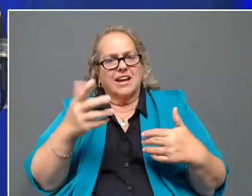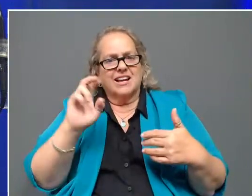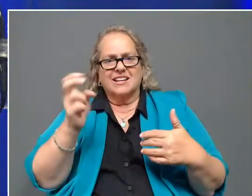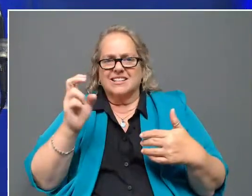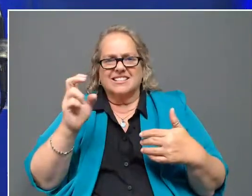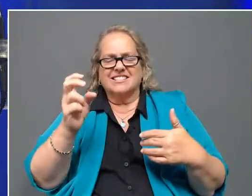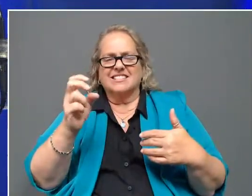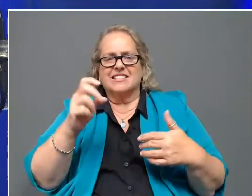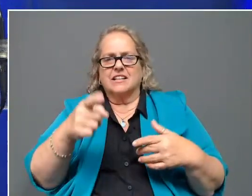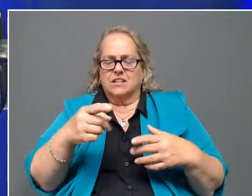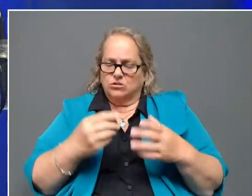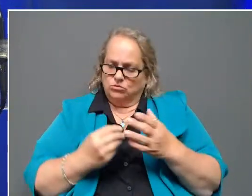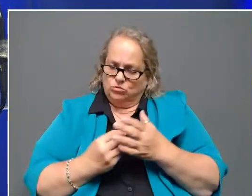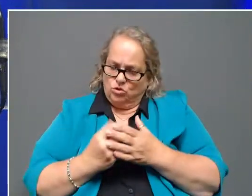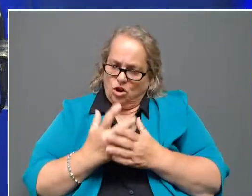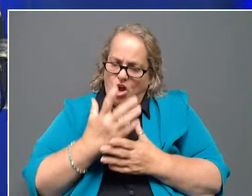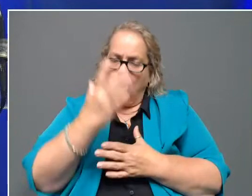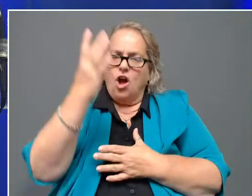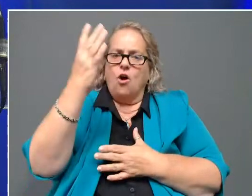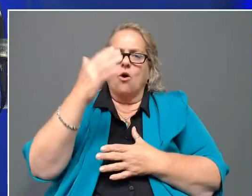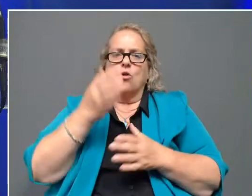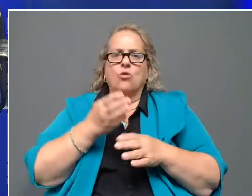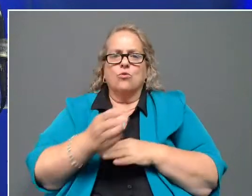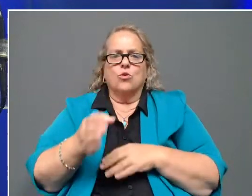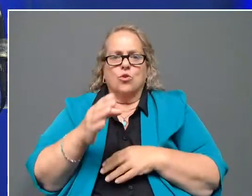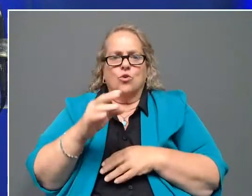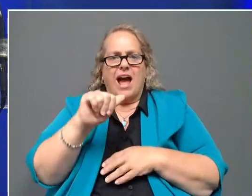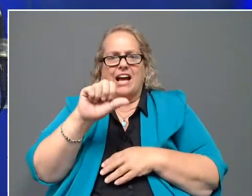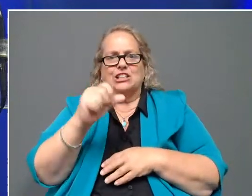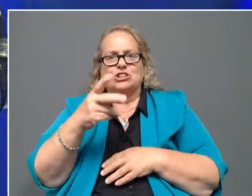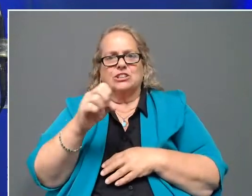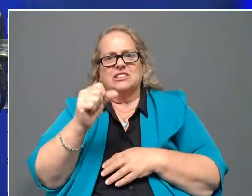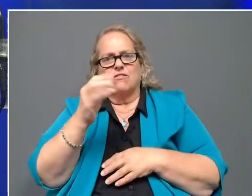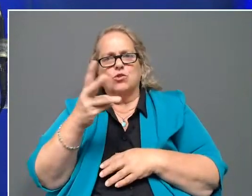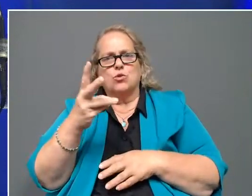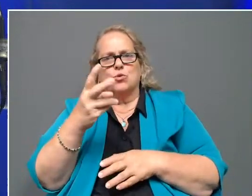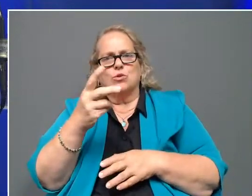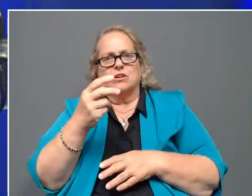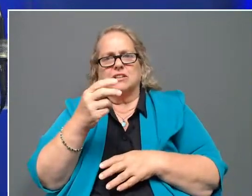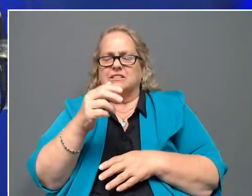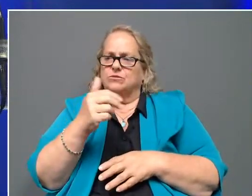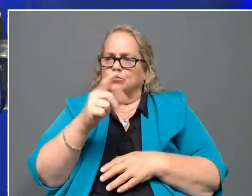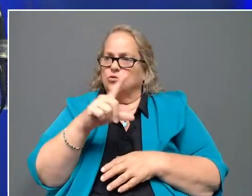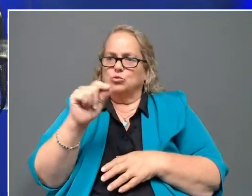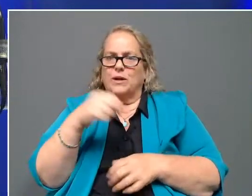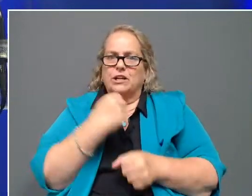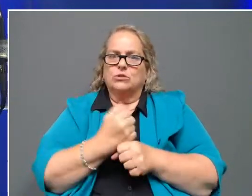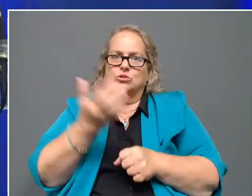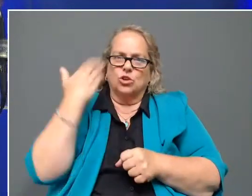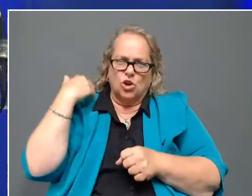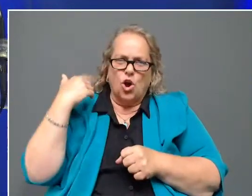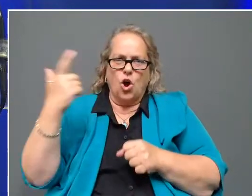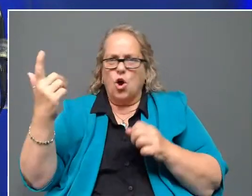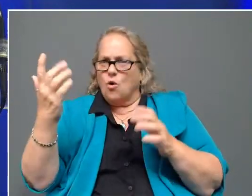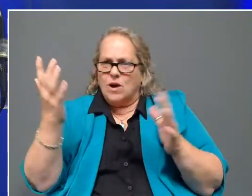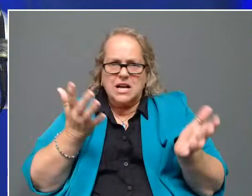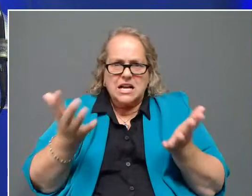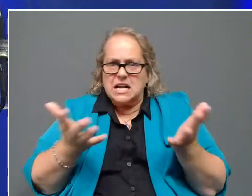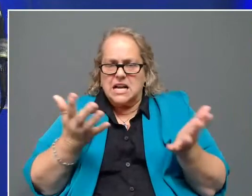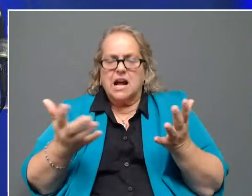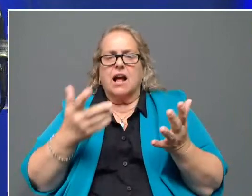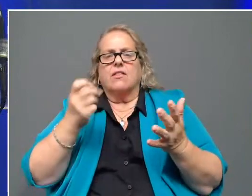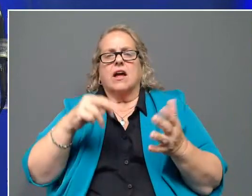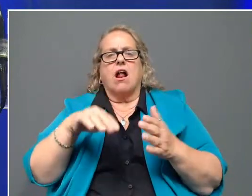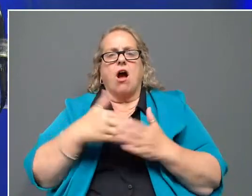a couple of decades ago. And having been here all my life and known what, at one time, how